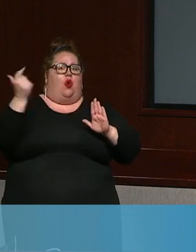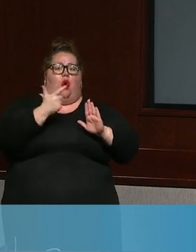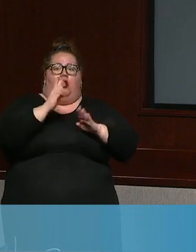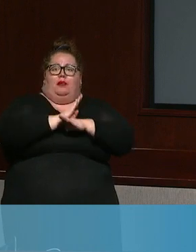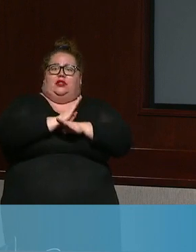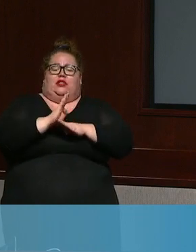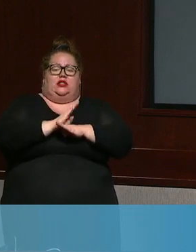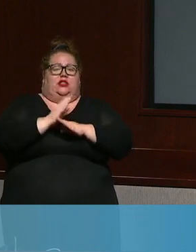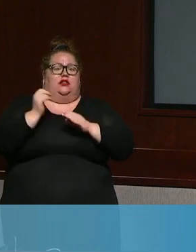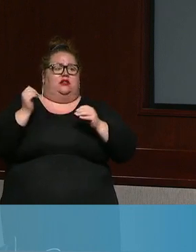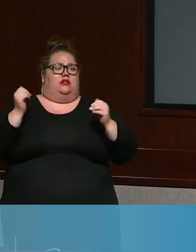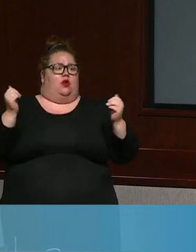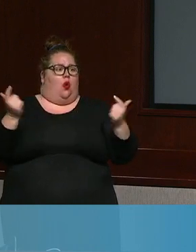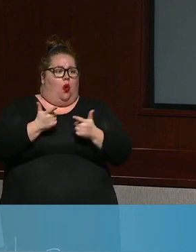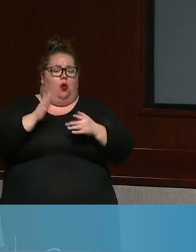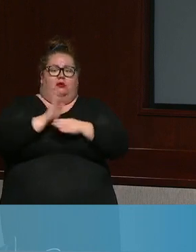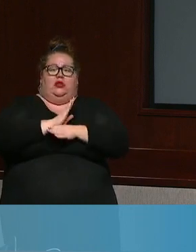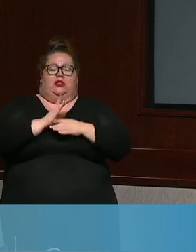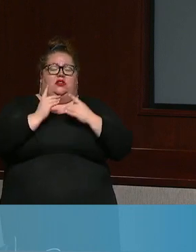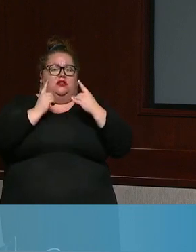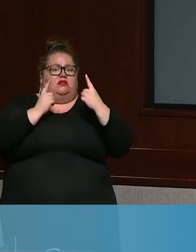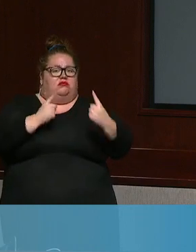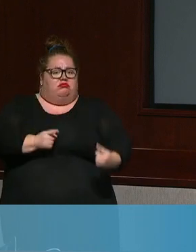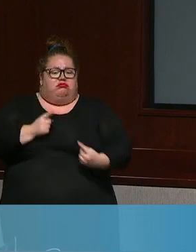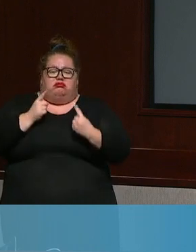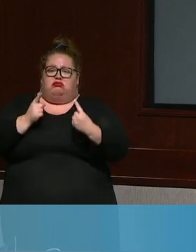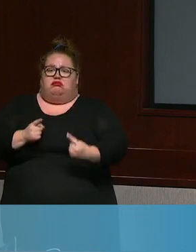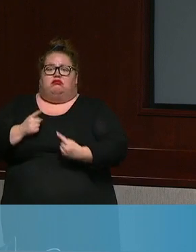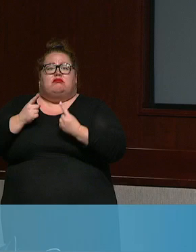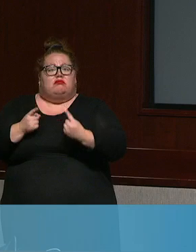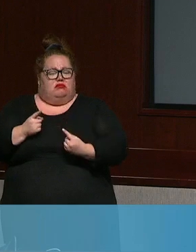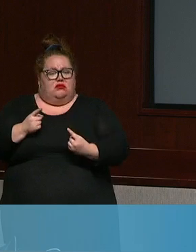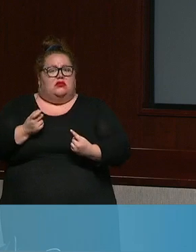all struggling, and we're sensitive to that.